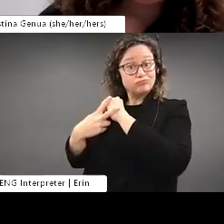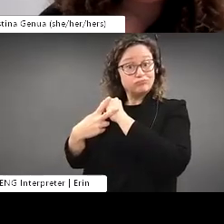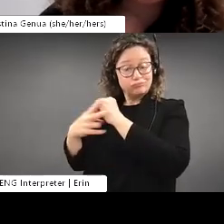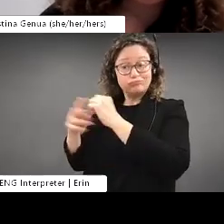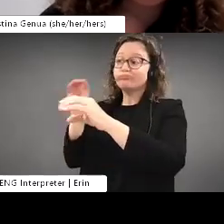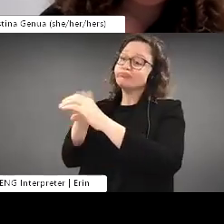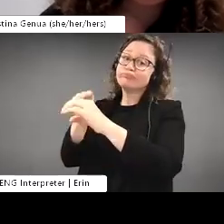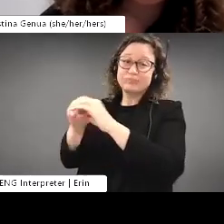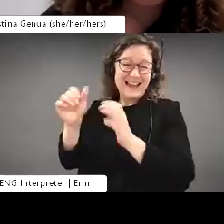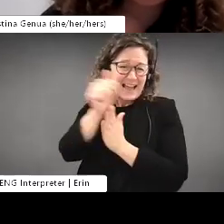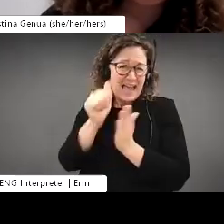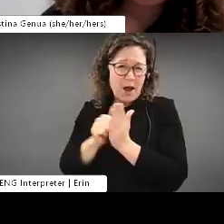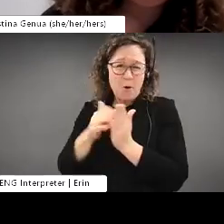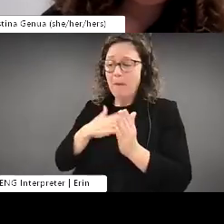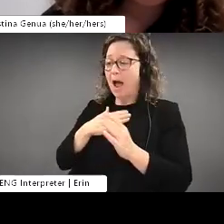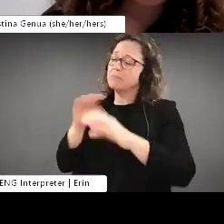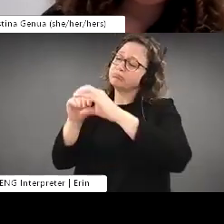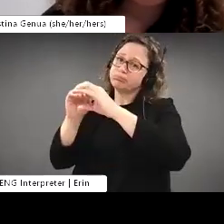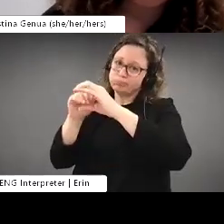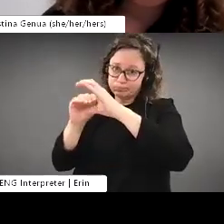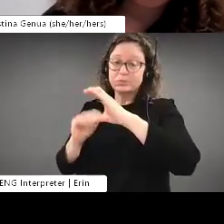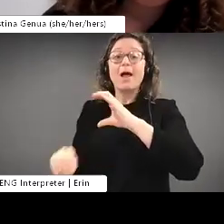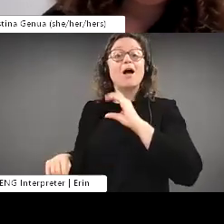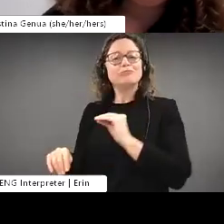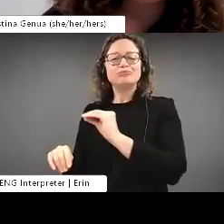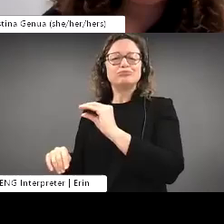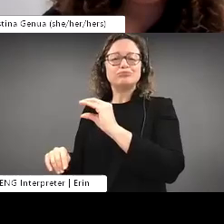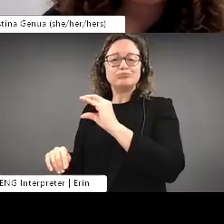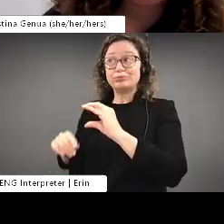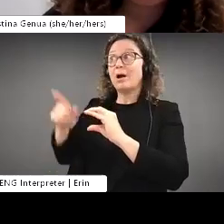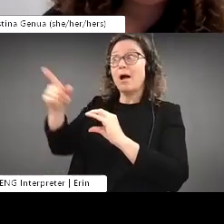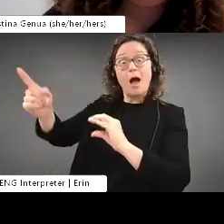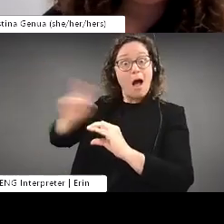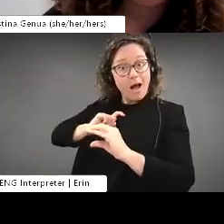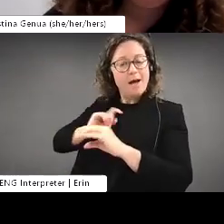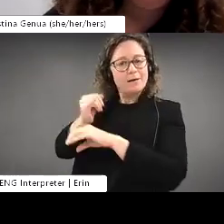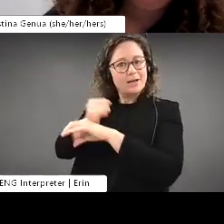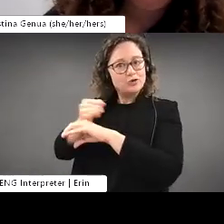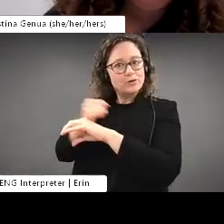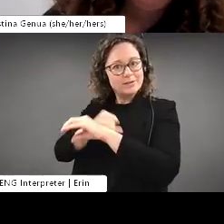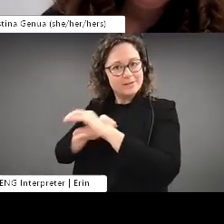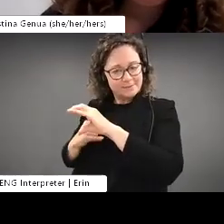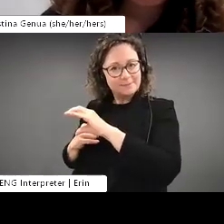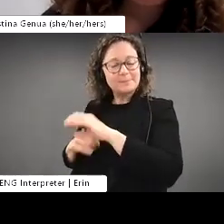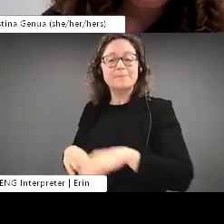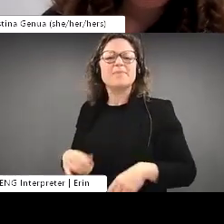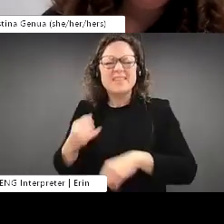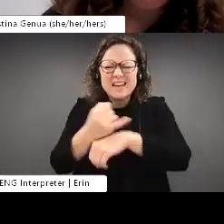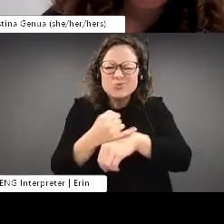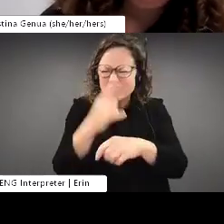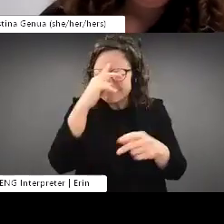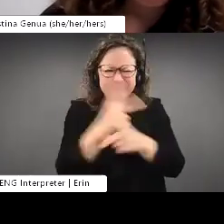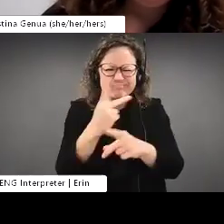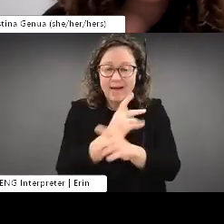money word on percentages. So percentages are parts of 100. Another way to say percentage is out of 100. So for